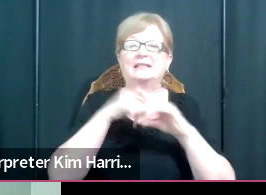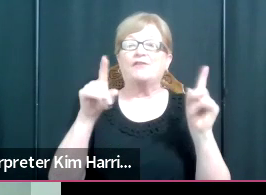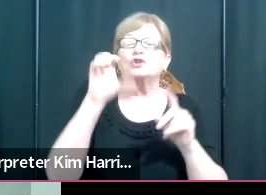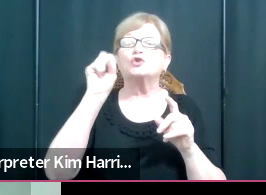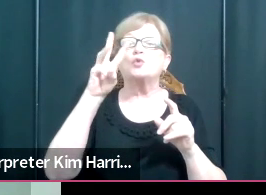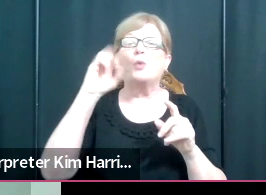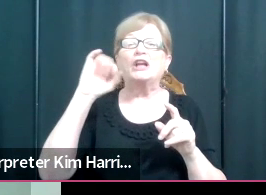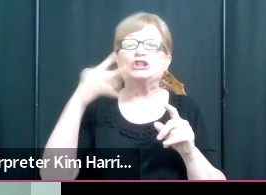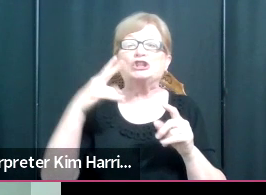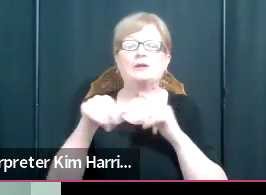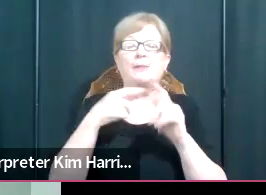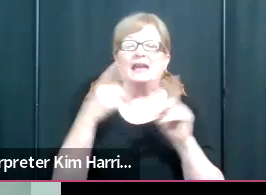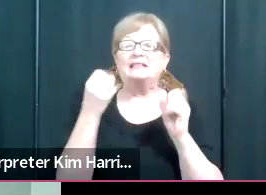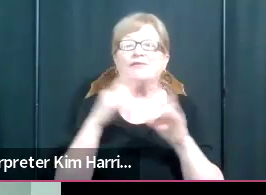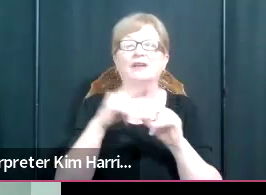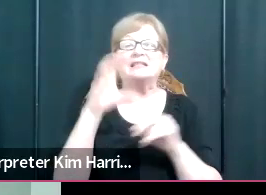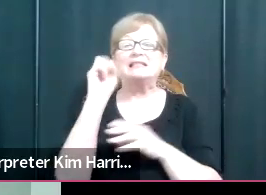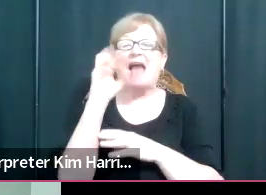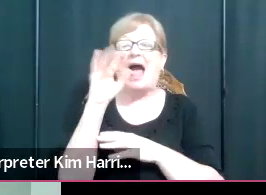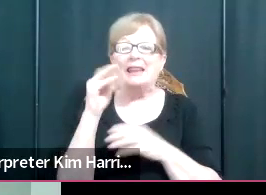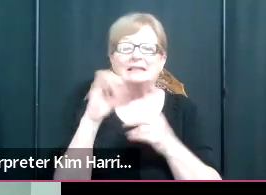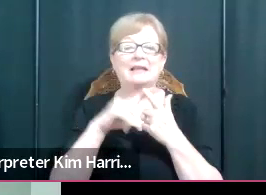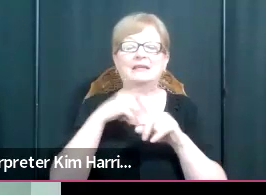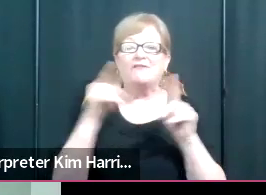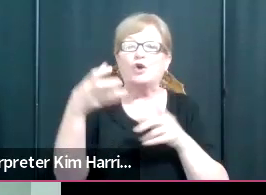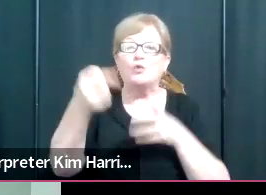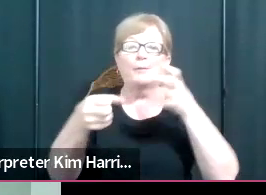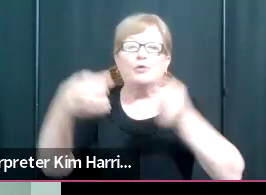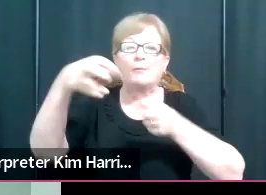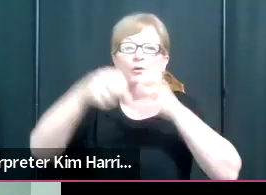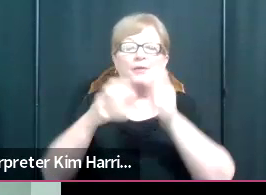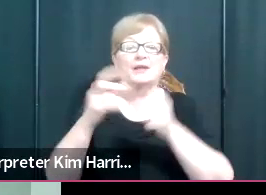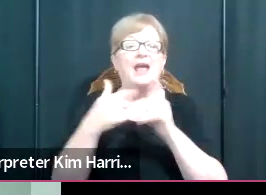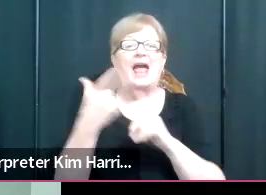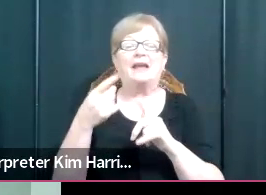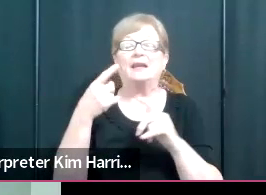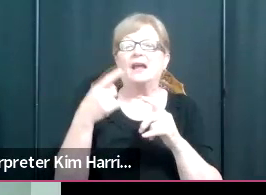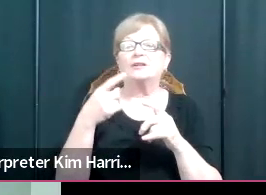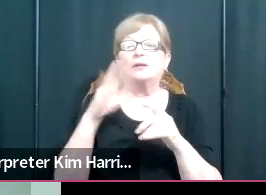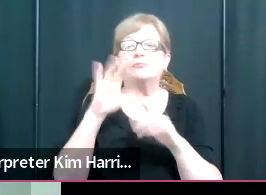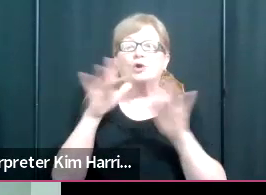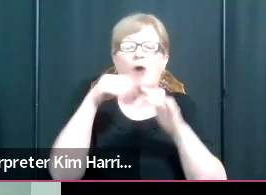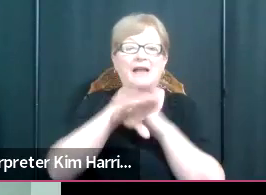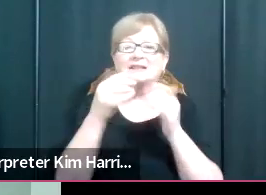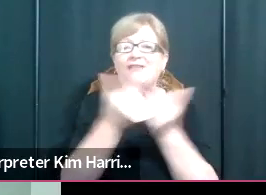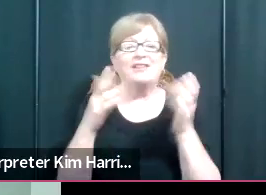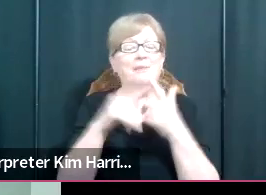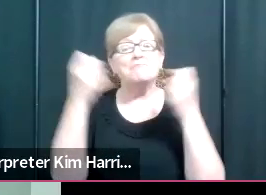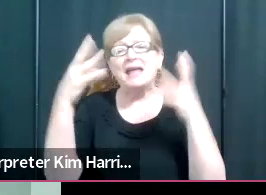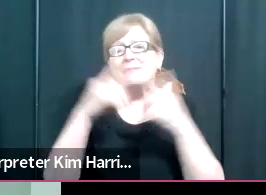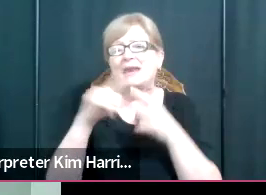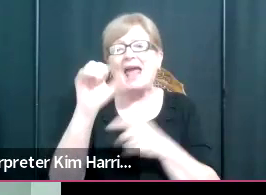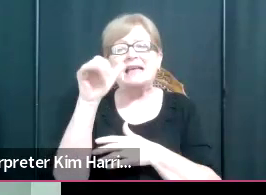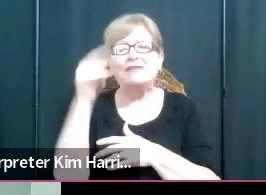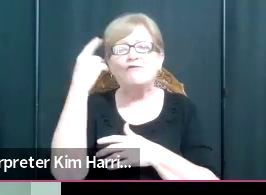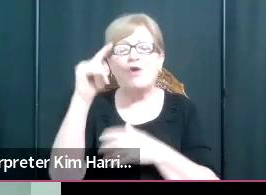and styluses and grips, and computer access and stuff for recess as well. There's a lot of AT out there for